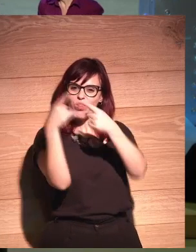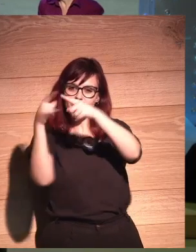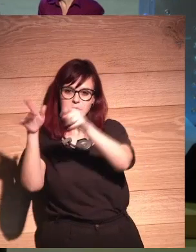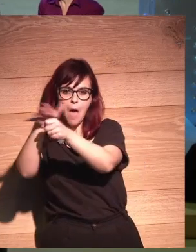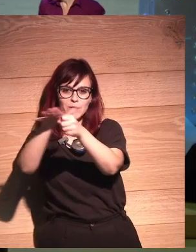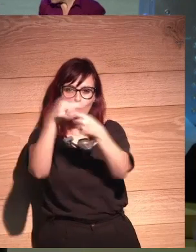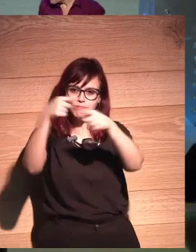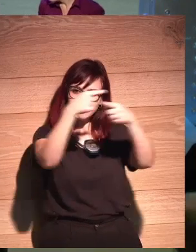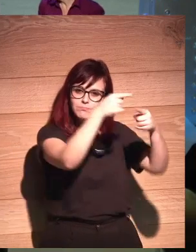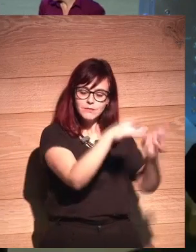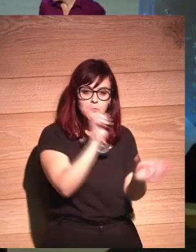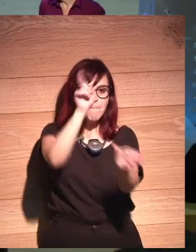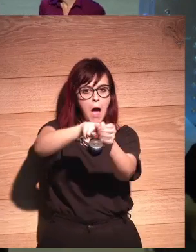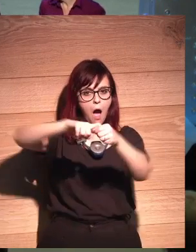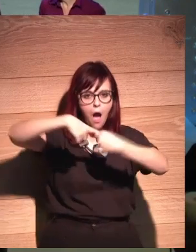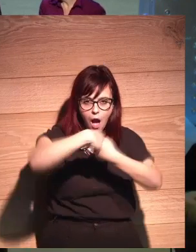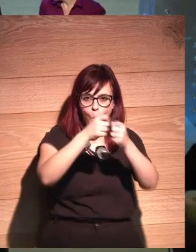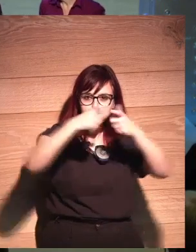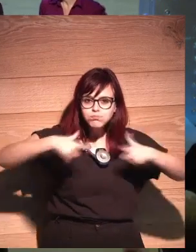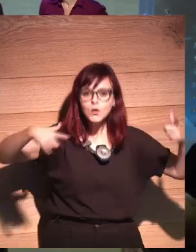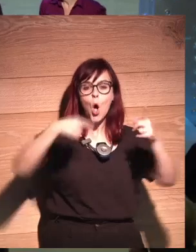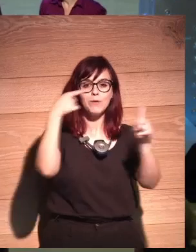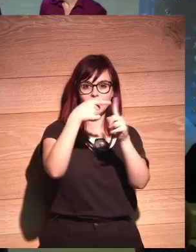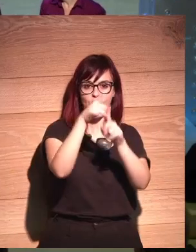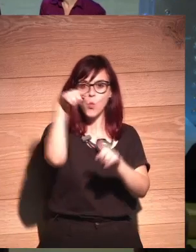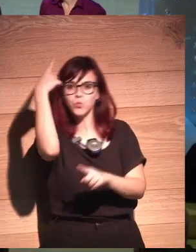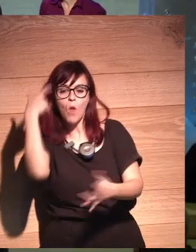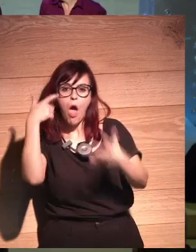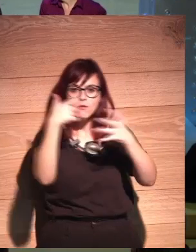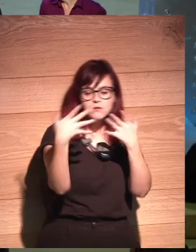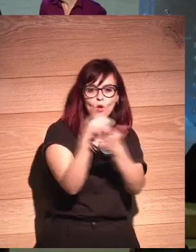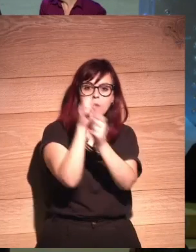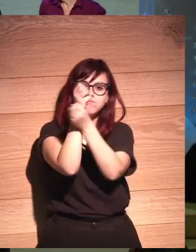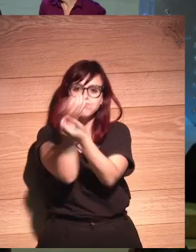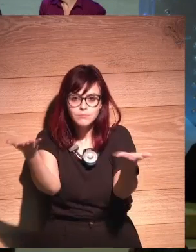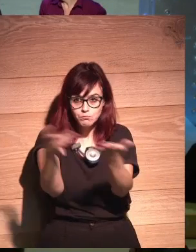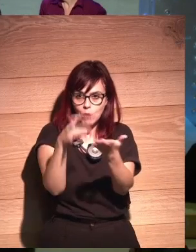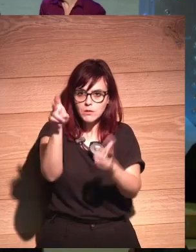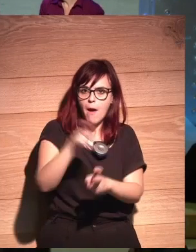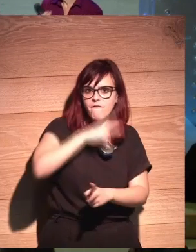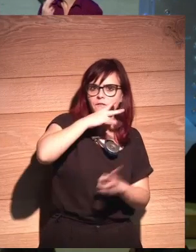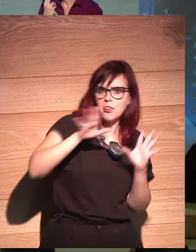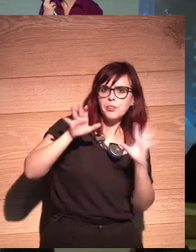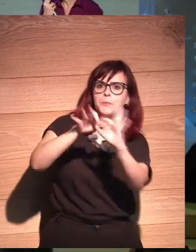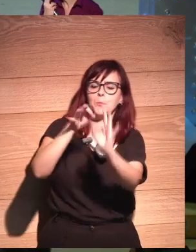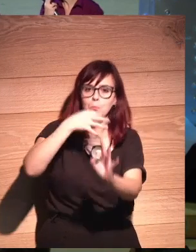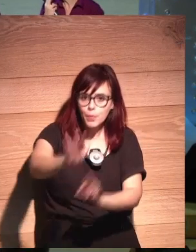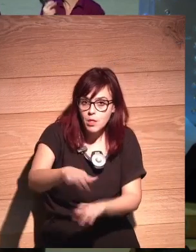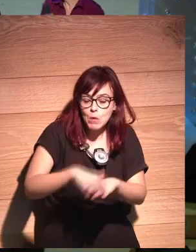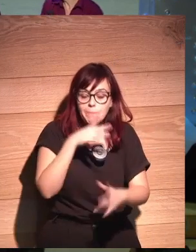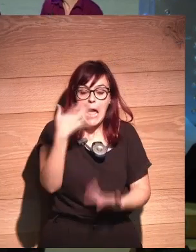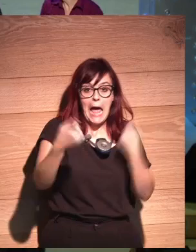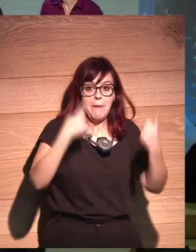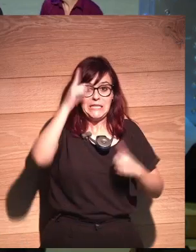of different municipalities, to really try to convey the message